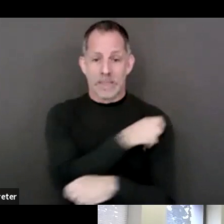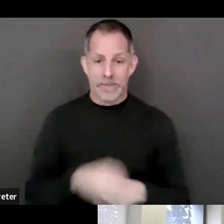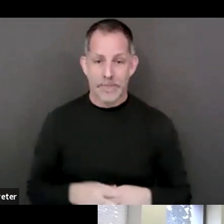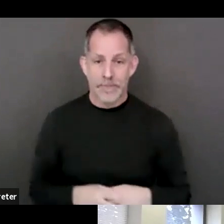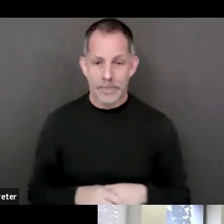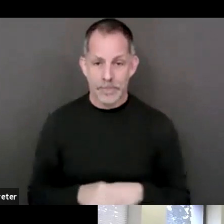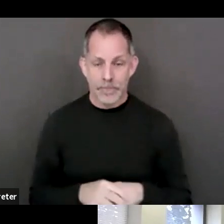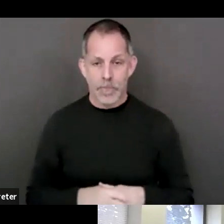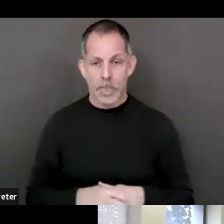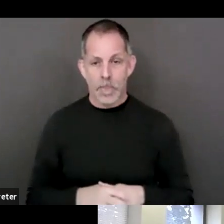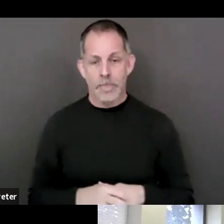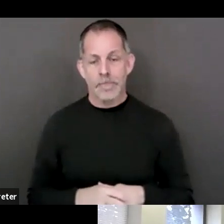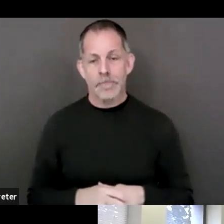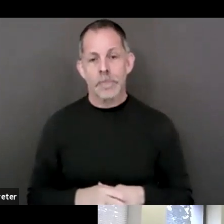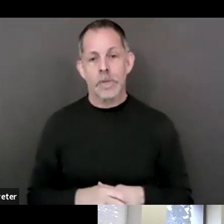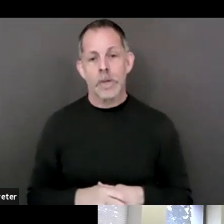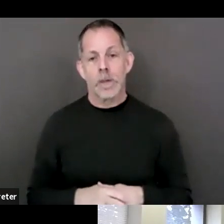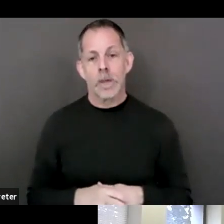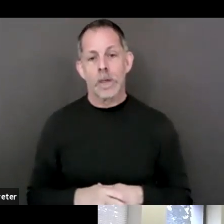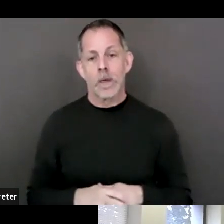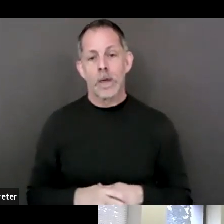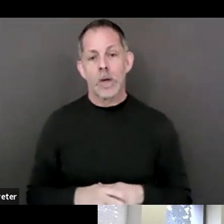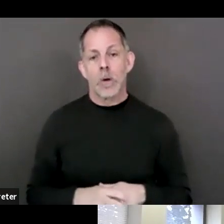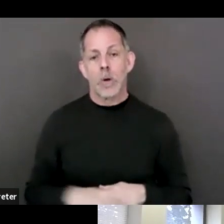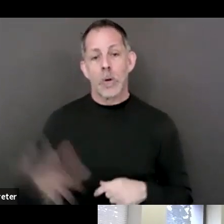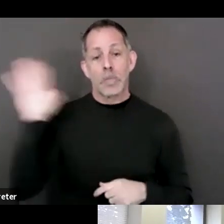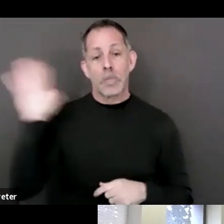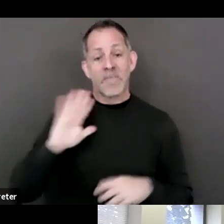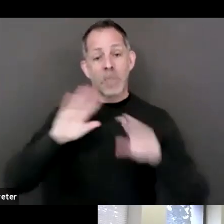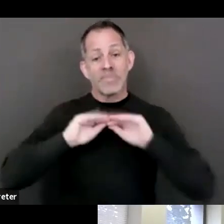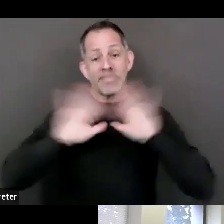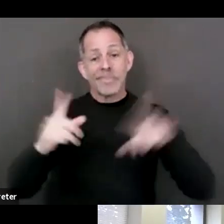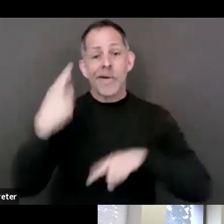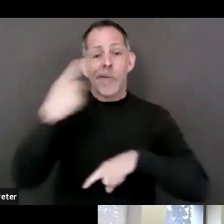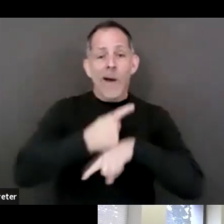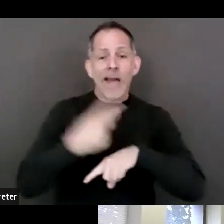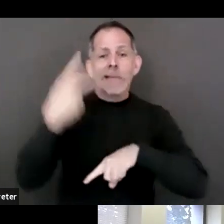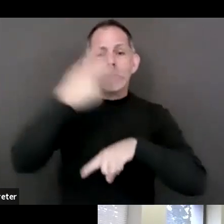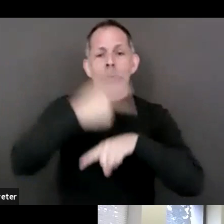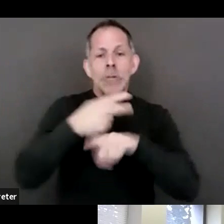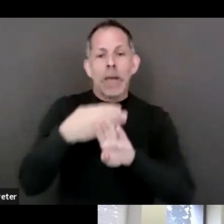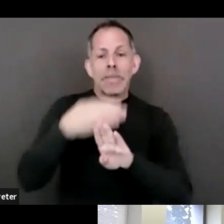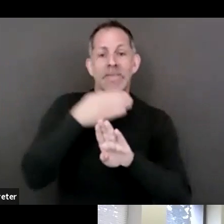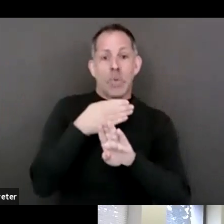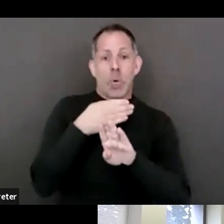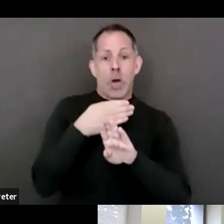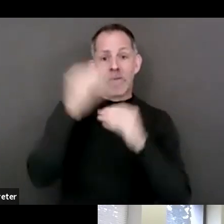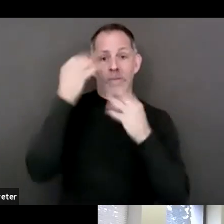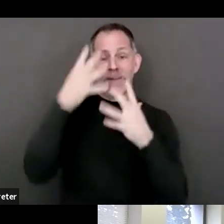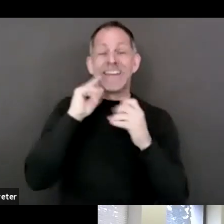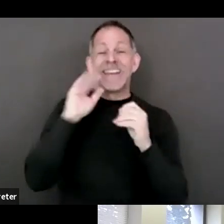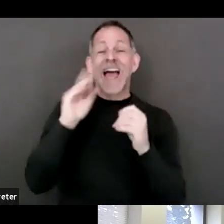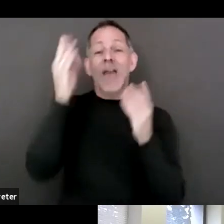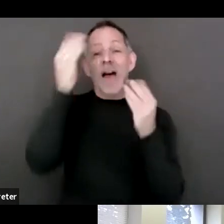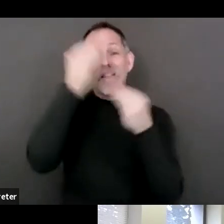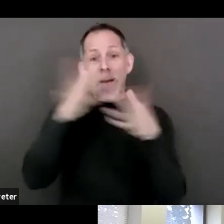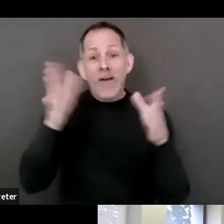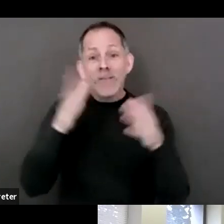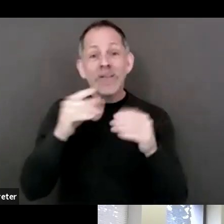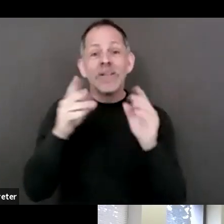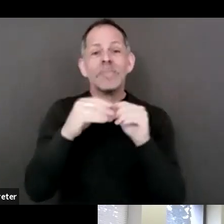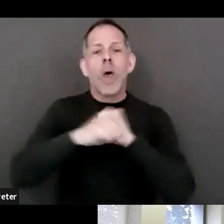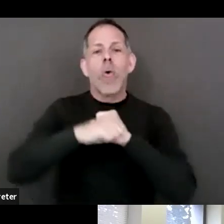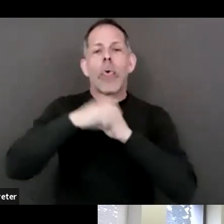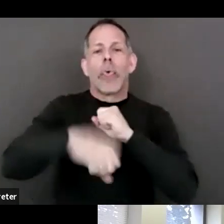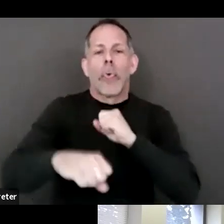releasing appointments usually only a day or 2 in advance. There were lots of reasons for that, mostly around our planning and making sure that